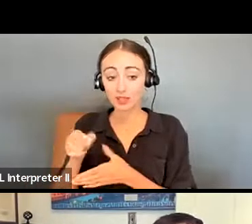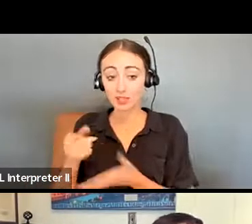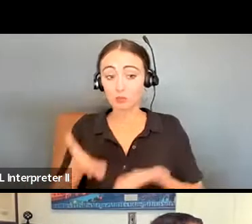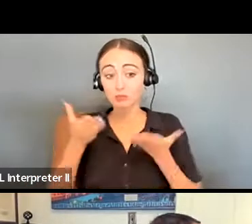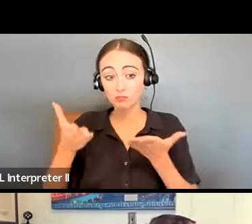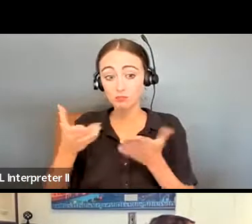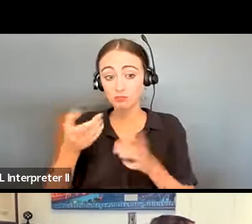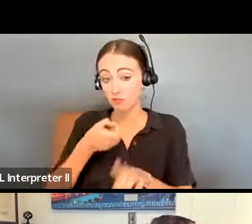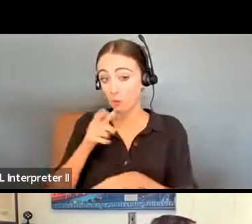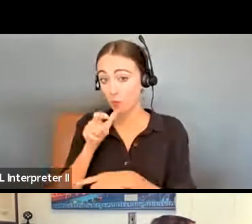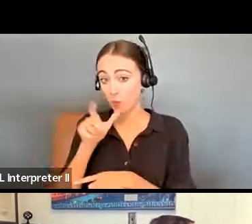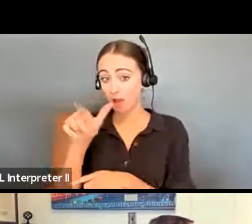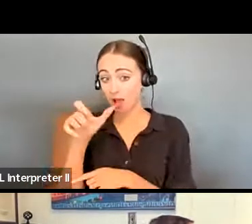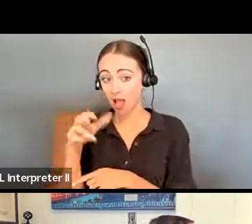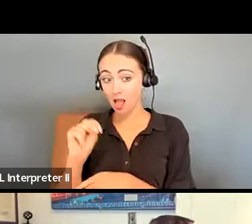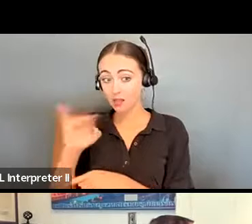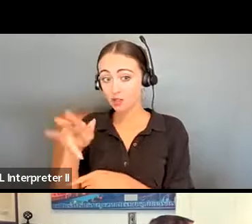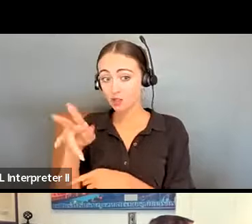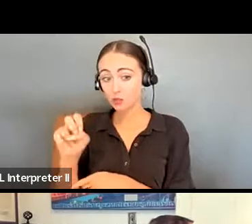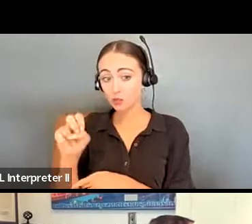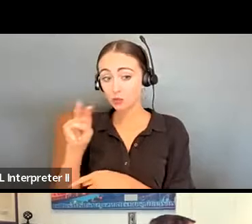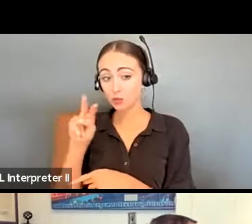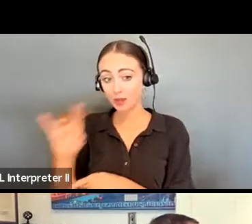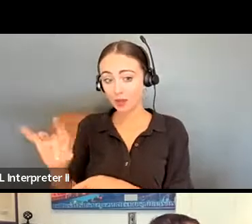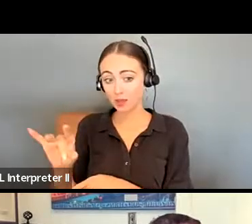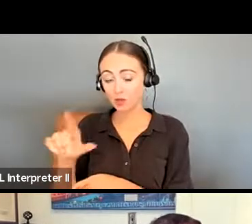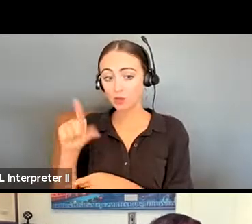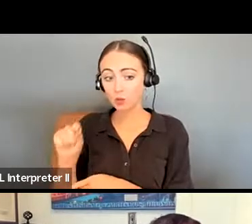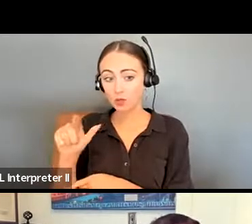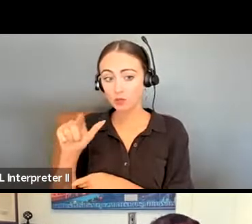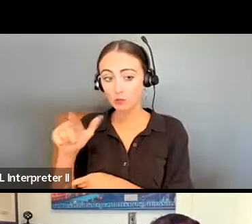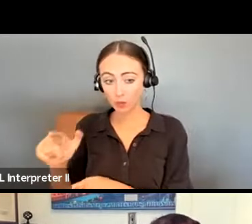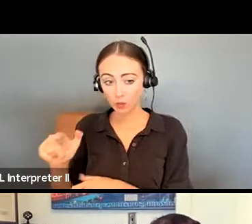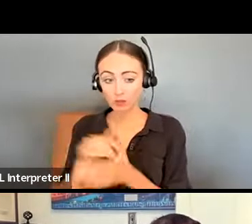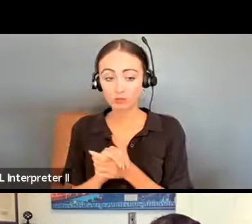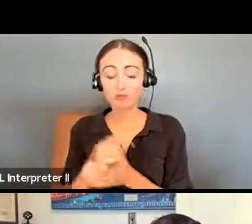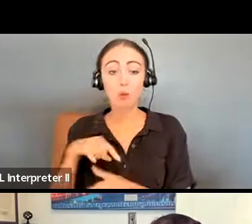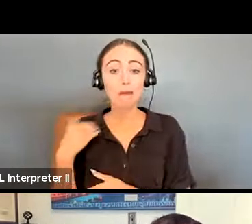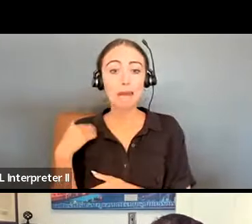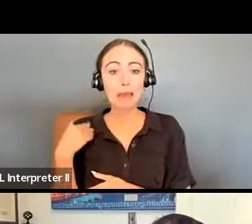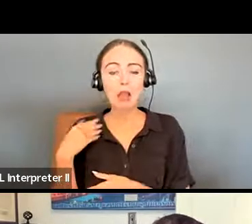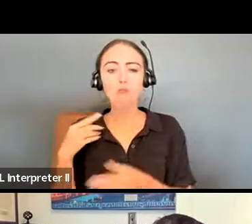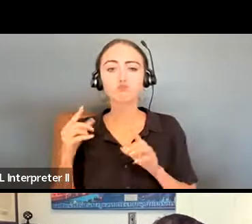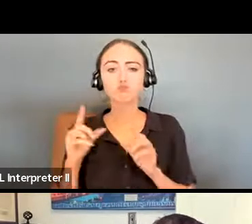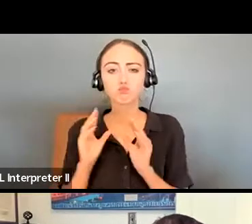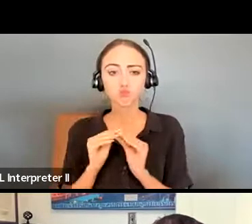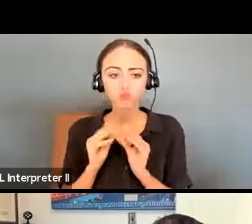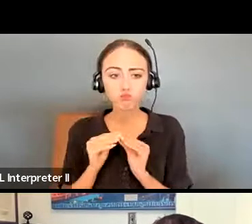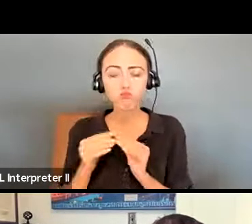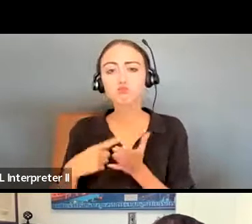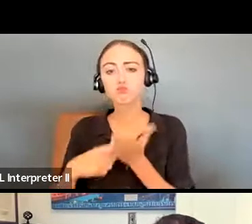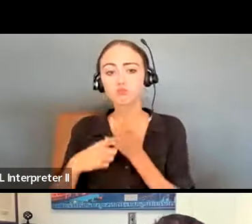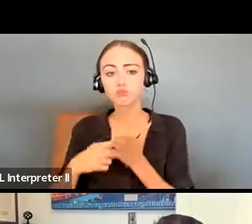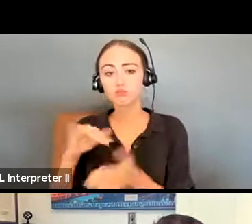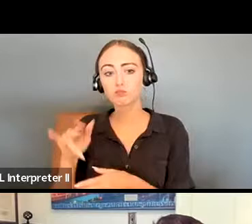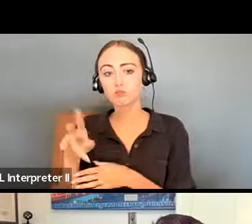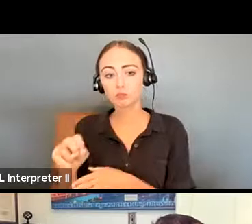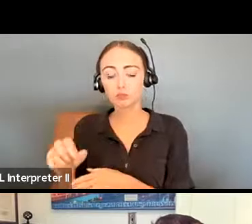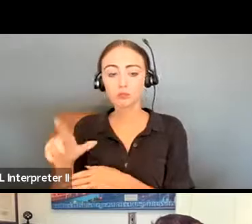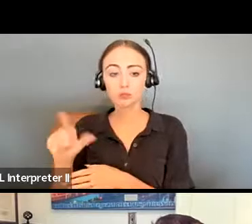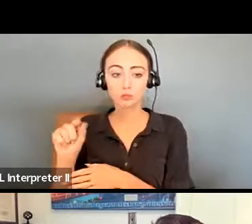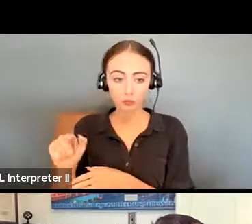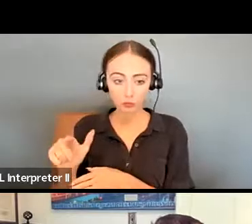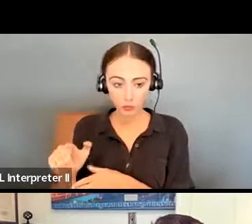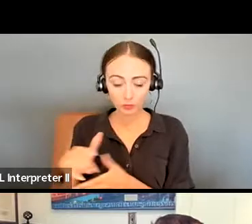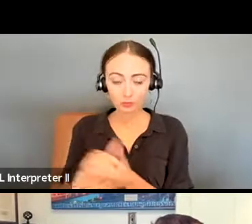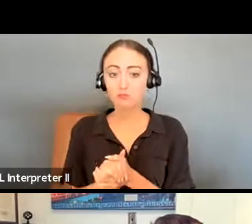Councilmember Allen on June 28, 2021. The committee of the whole held a hearing on November 3rd, 2021. The committee has received